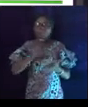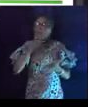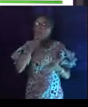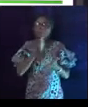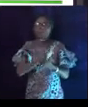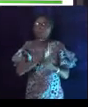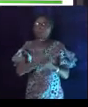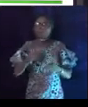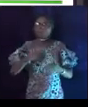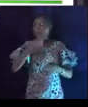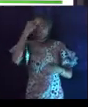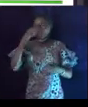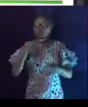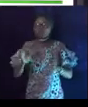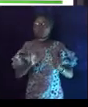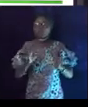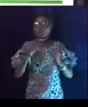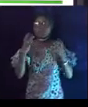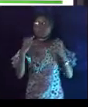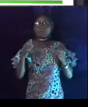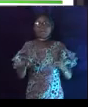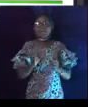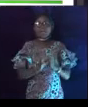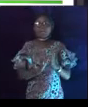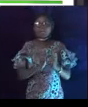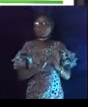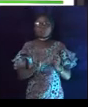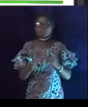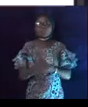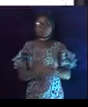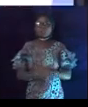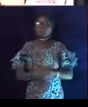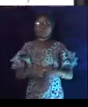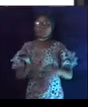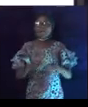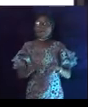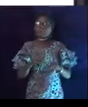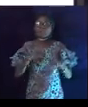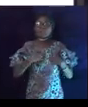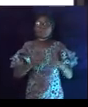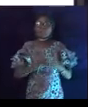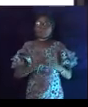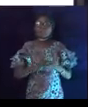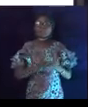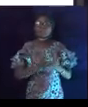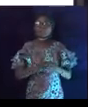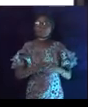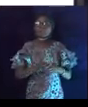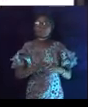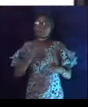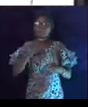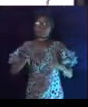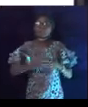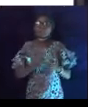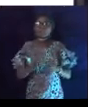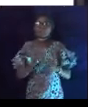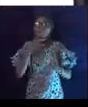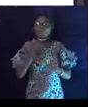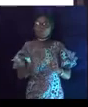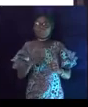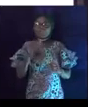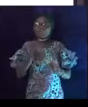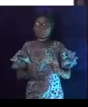is time to have some fun. Today in mathematics, we will continue our work on temperature. So you might